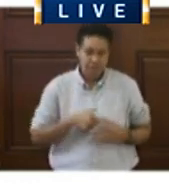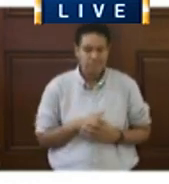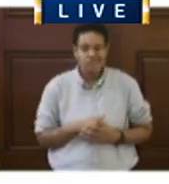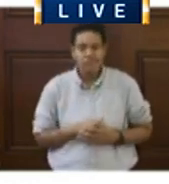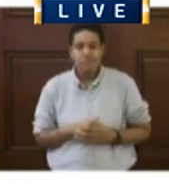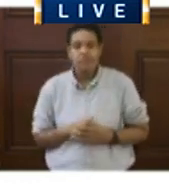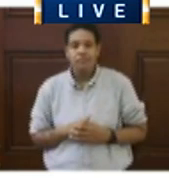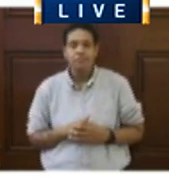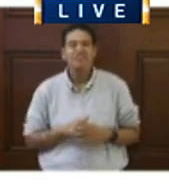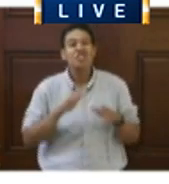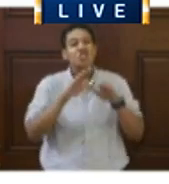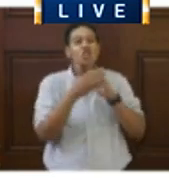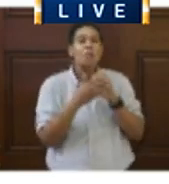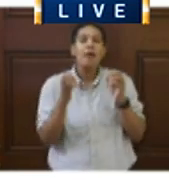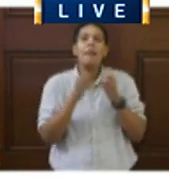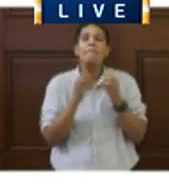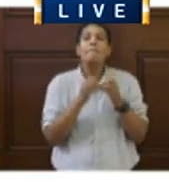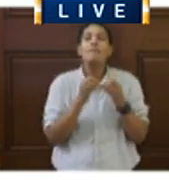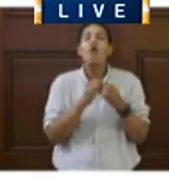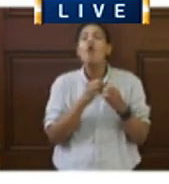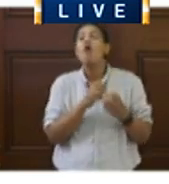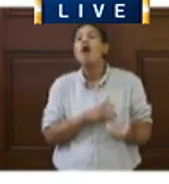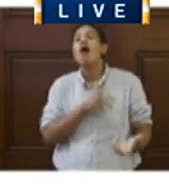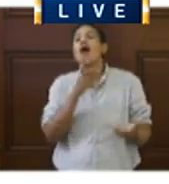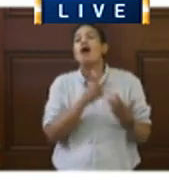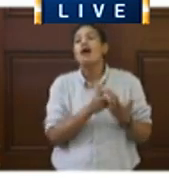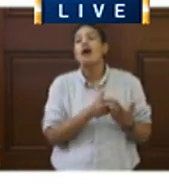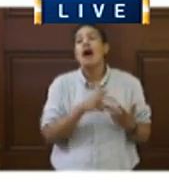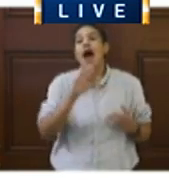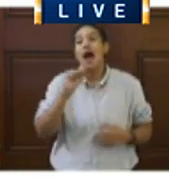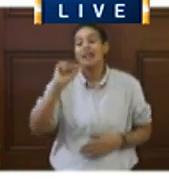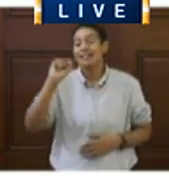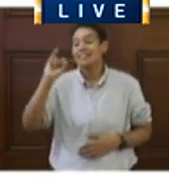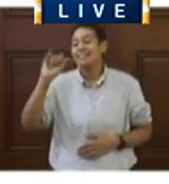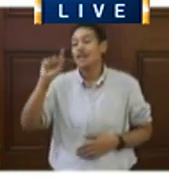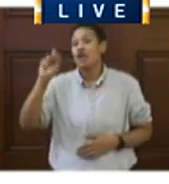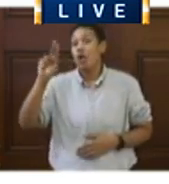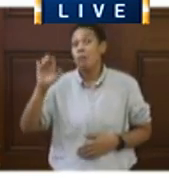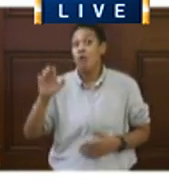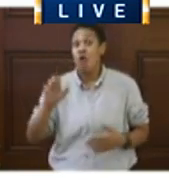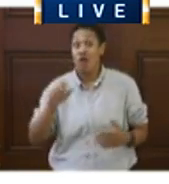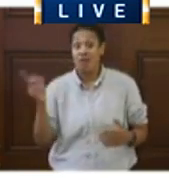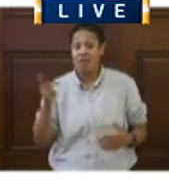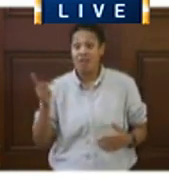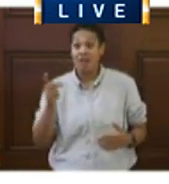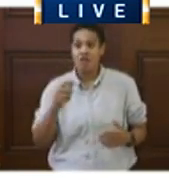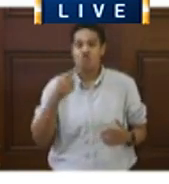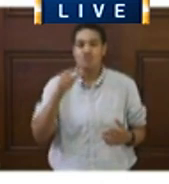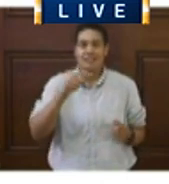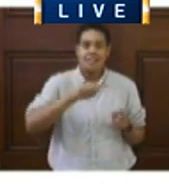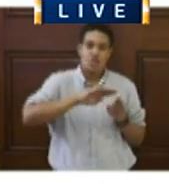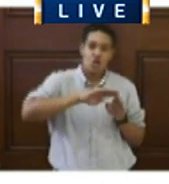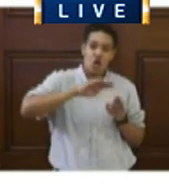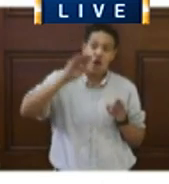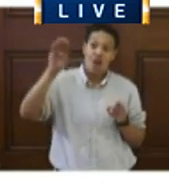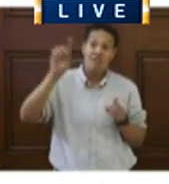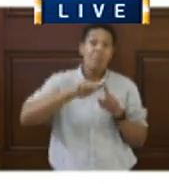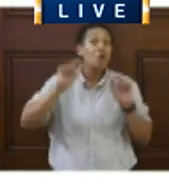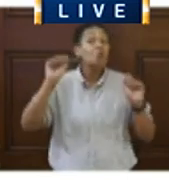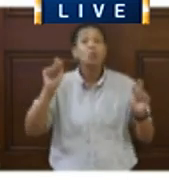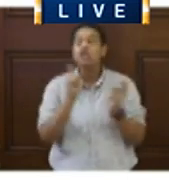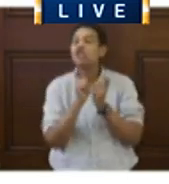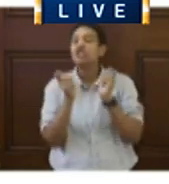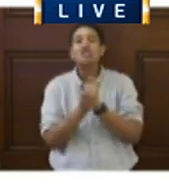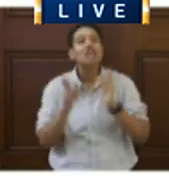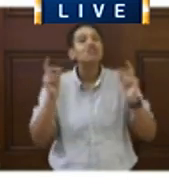Jamaica would be more along the line of what, and Singapore, along the green curve. But it could change. It could change